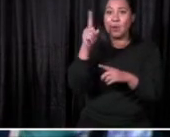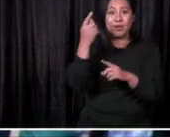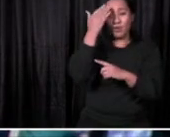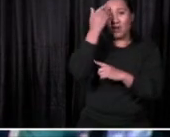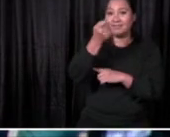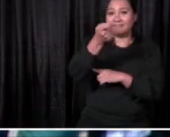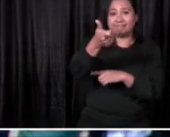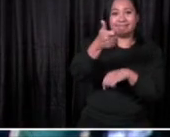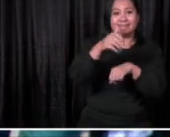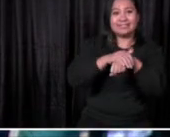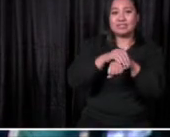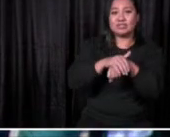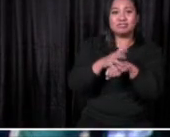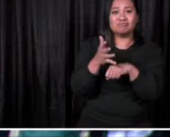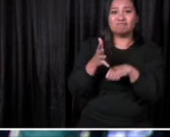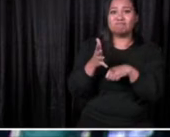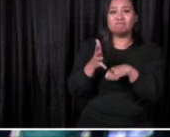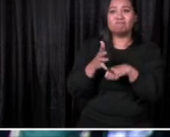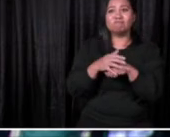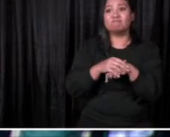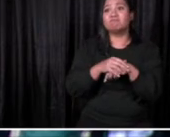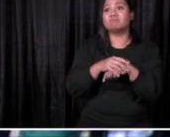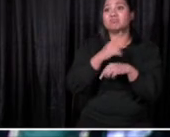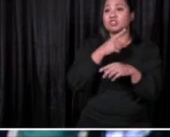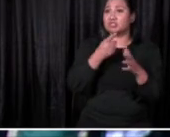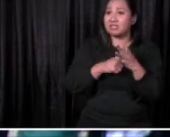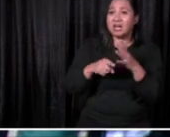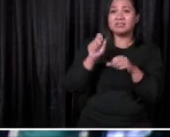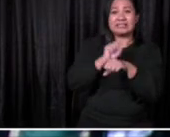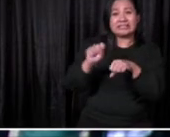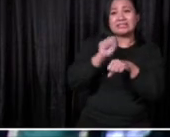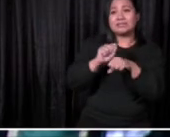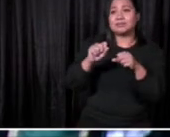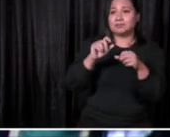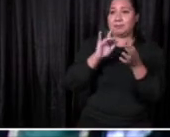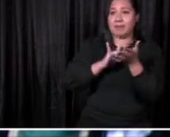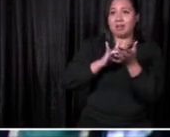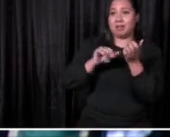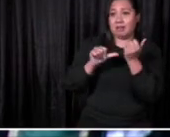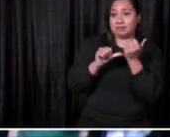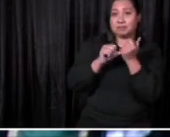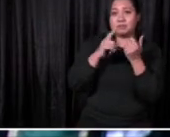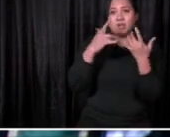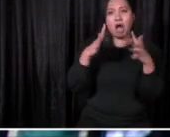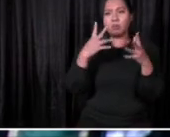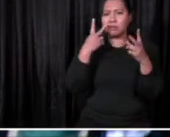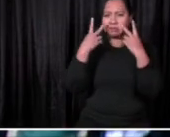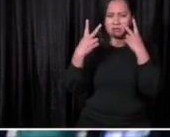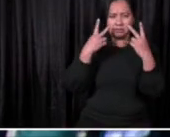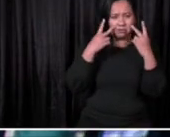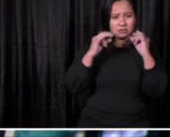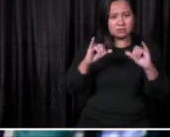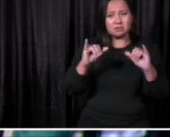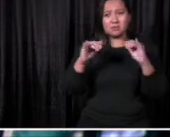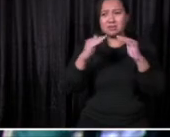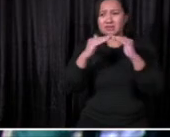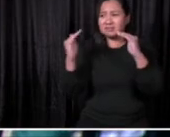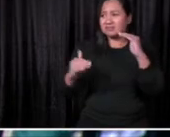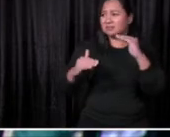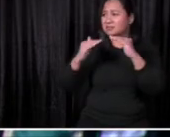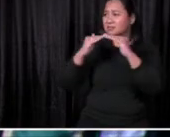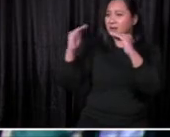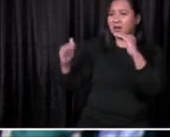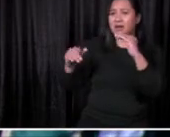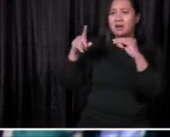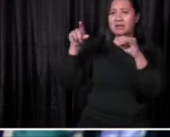Starting out as a medical assistant, Hannah noted systemic disparities related to affordability and access to healthcare.